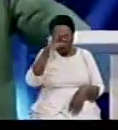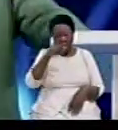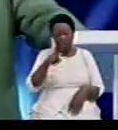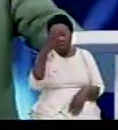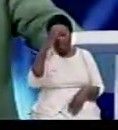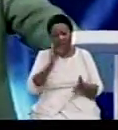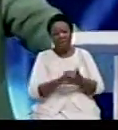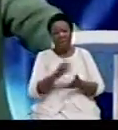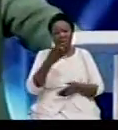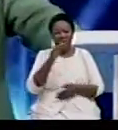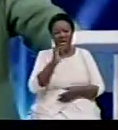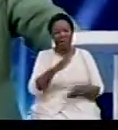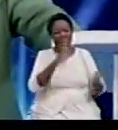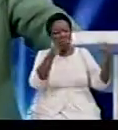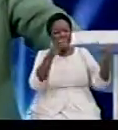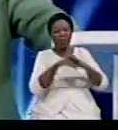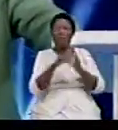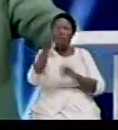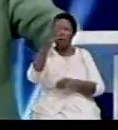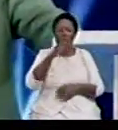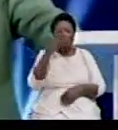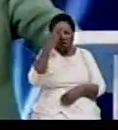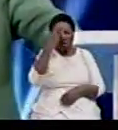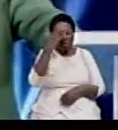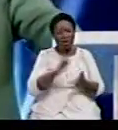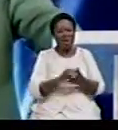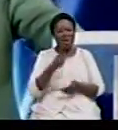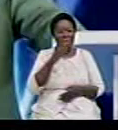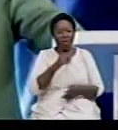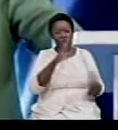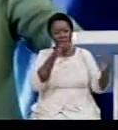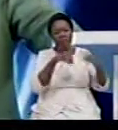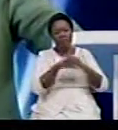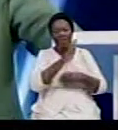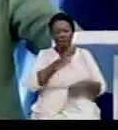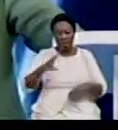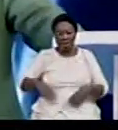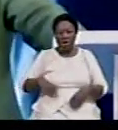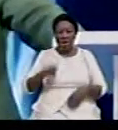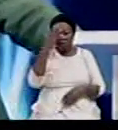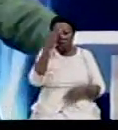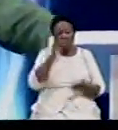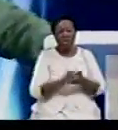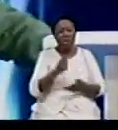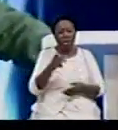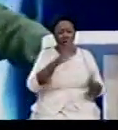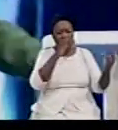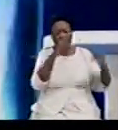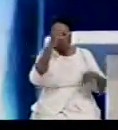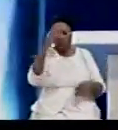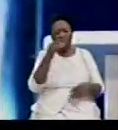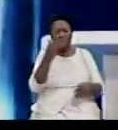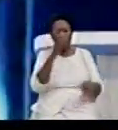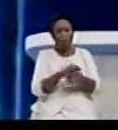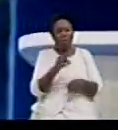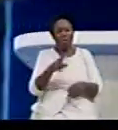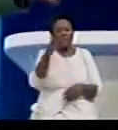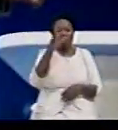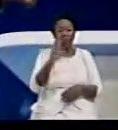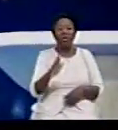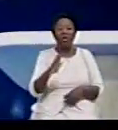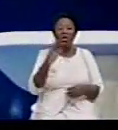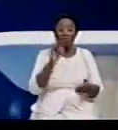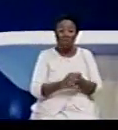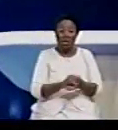He knows there is hope in Christ. He knows there is hope because of the promises of God. That's